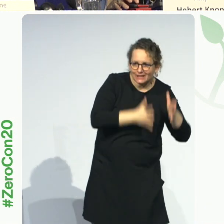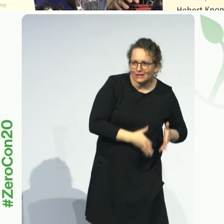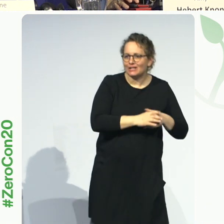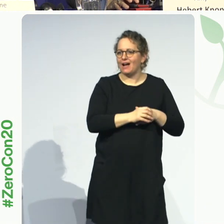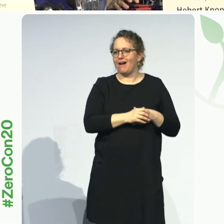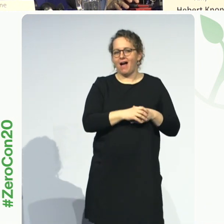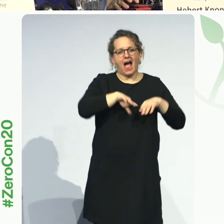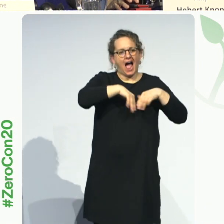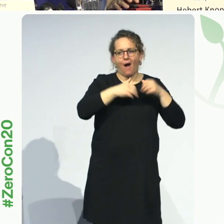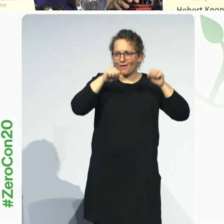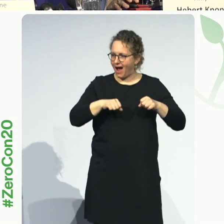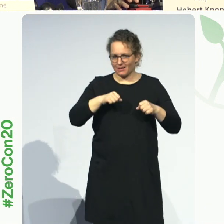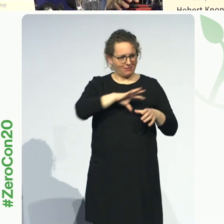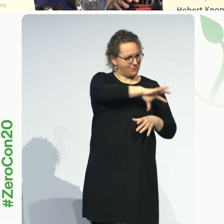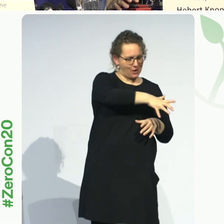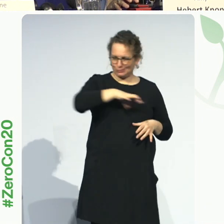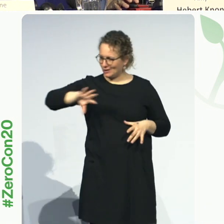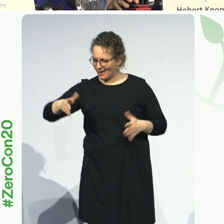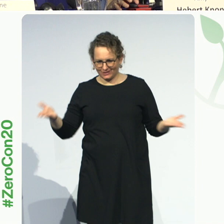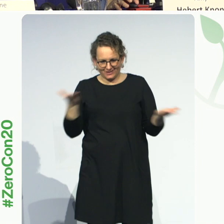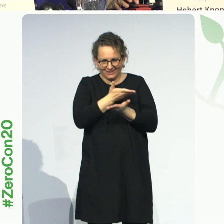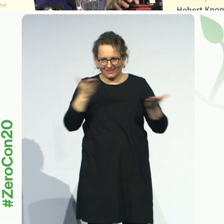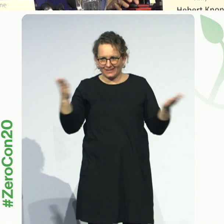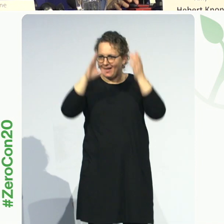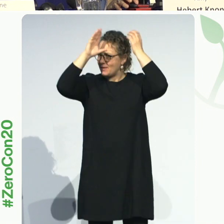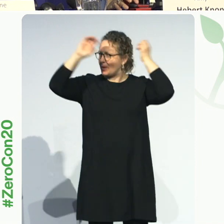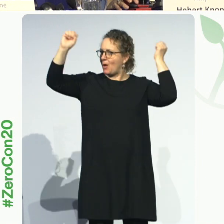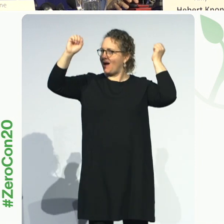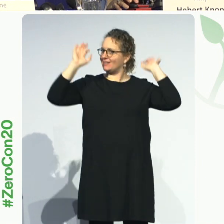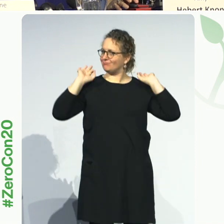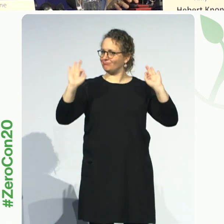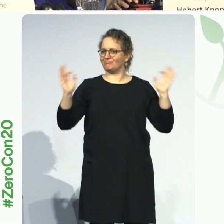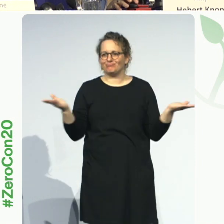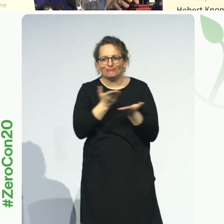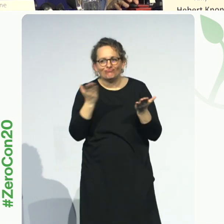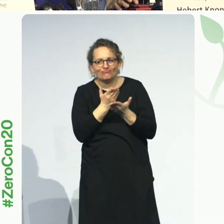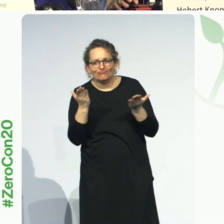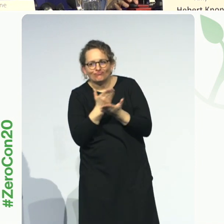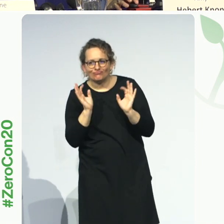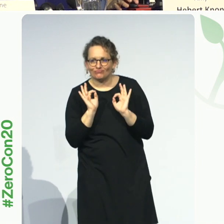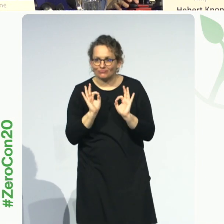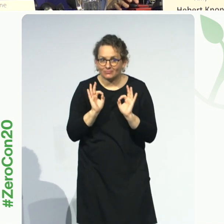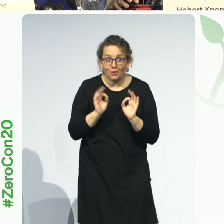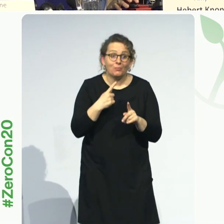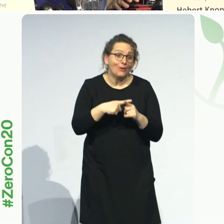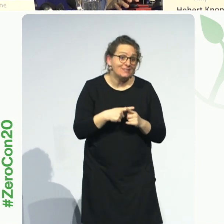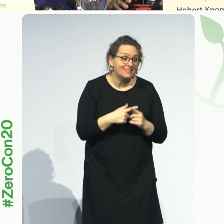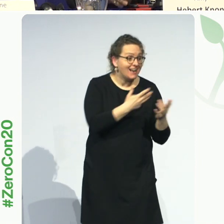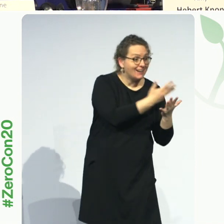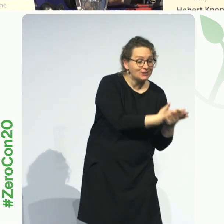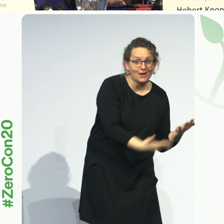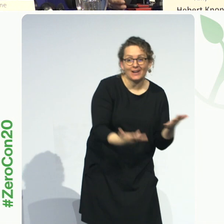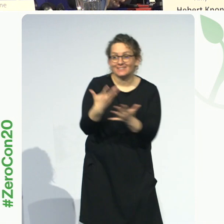the second is a second language acquisition, Chinese Sign Language for